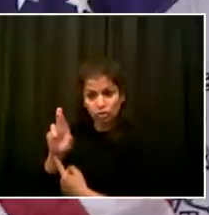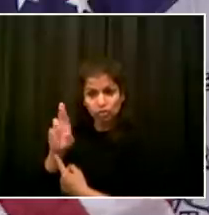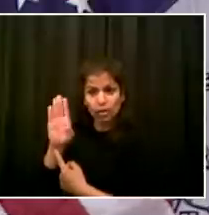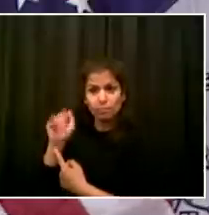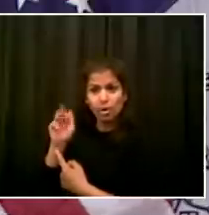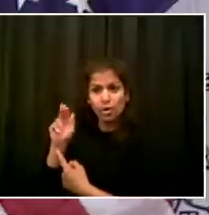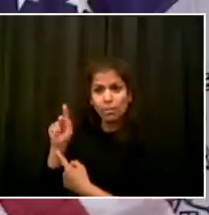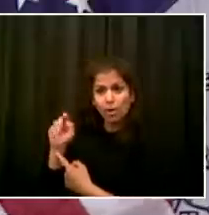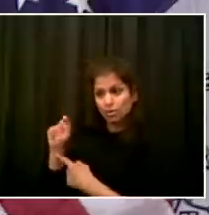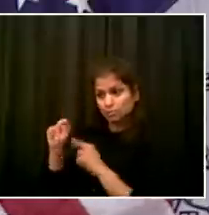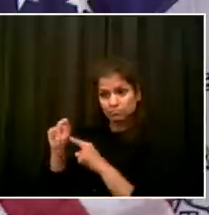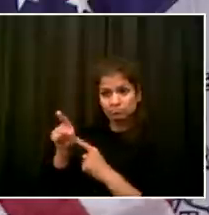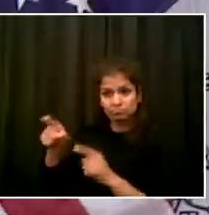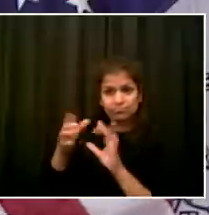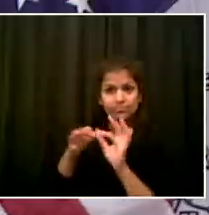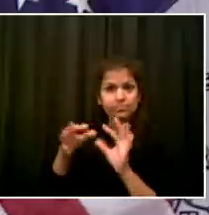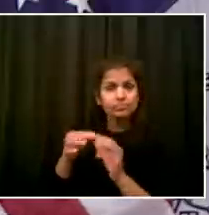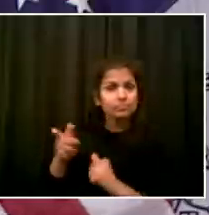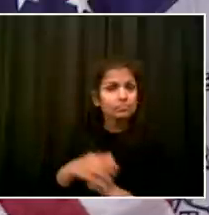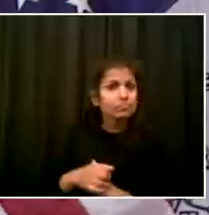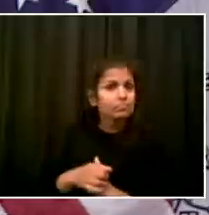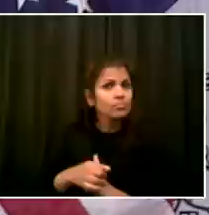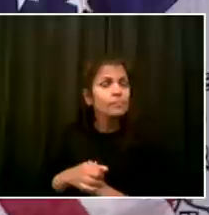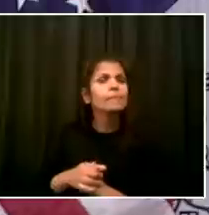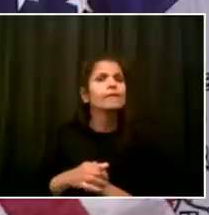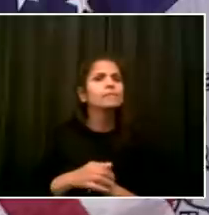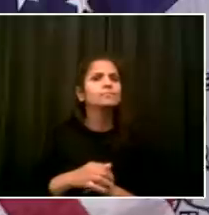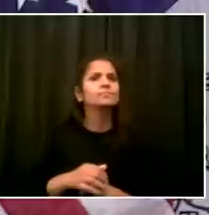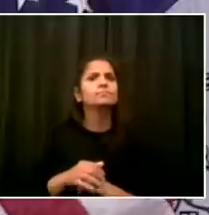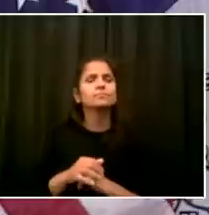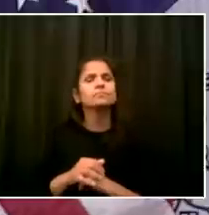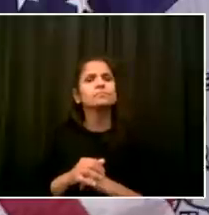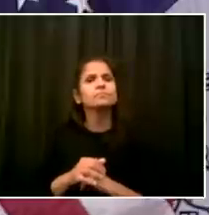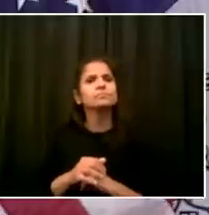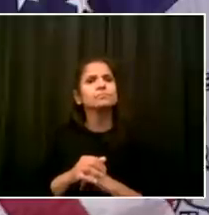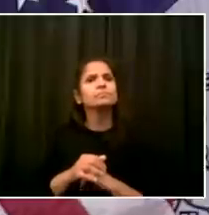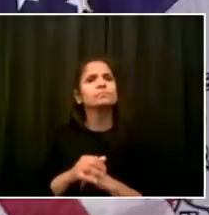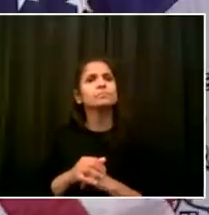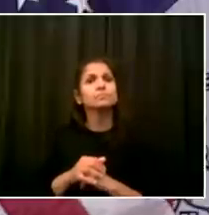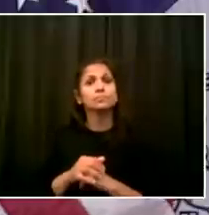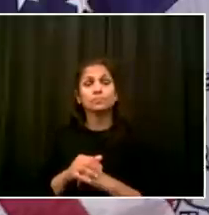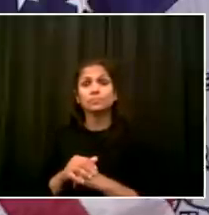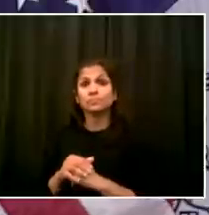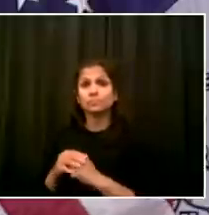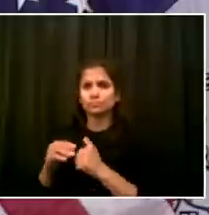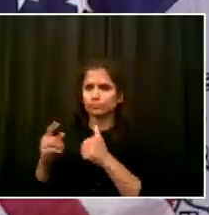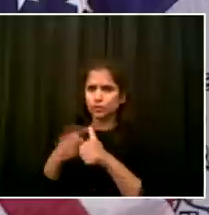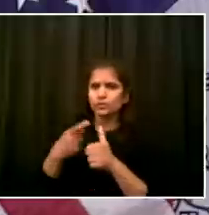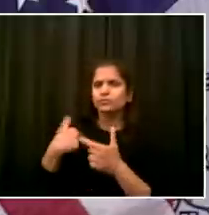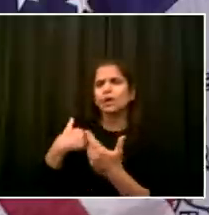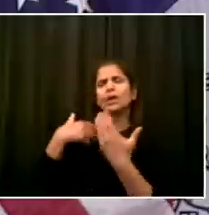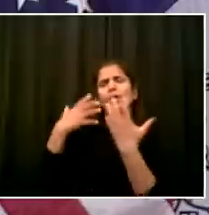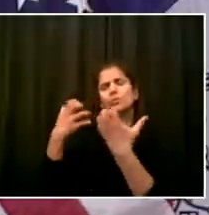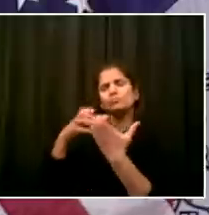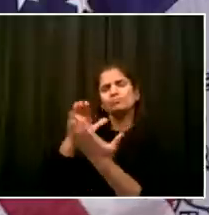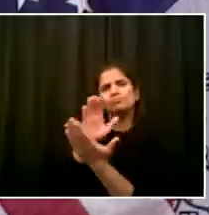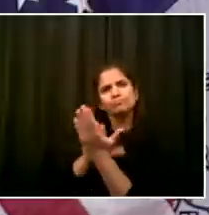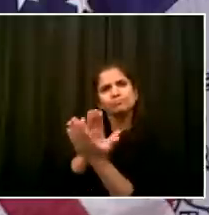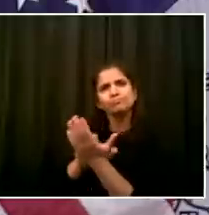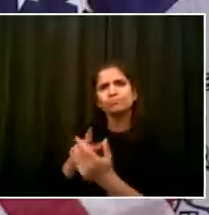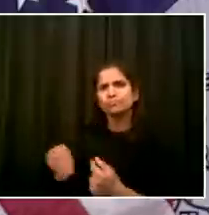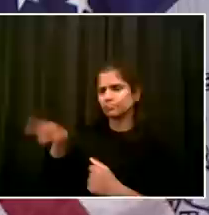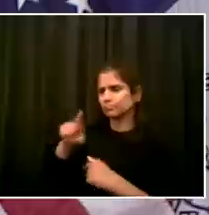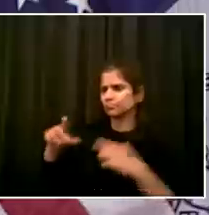to the health team, and I know this is something that Commissioner Barbeau believed in strongly, that we put